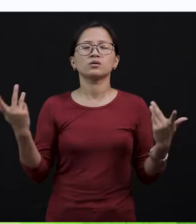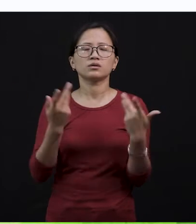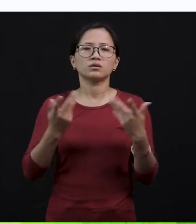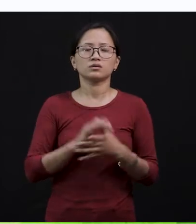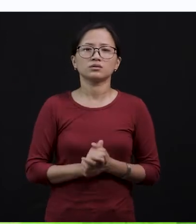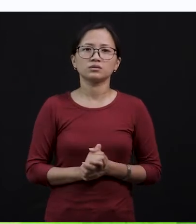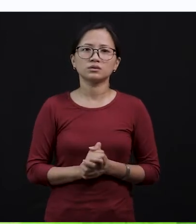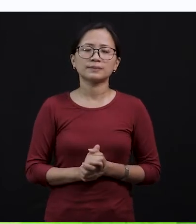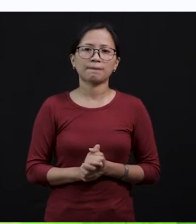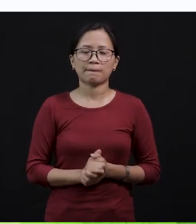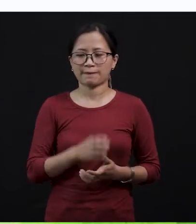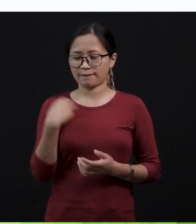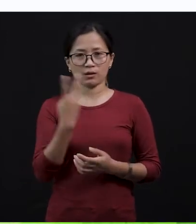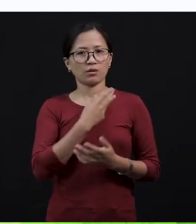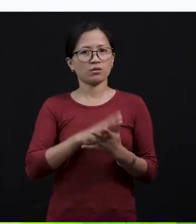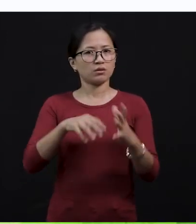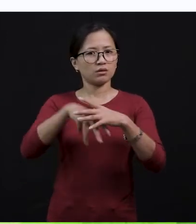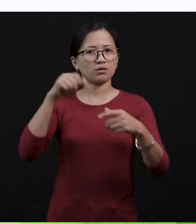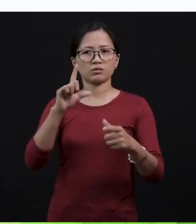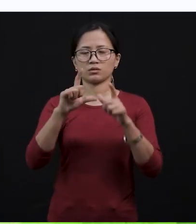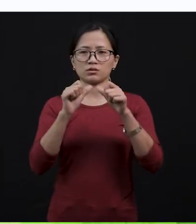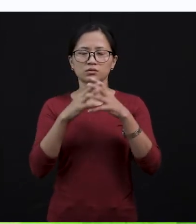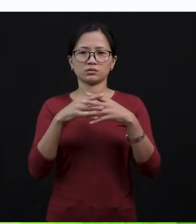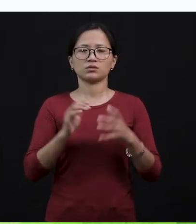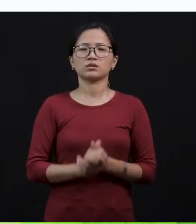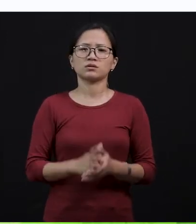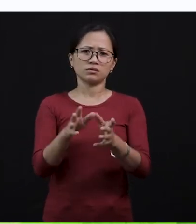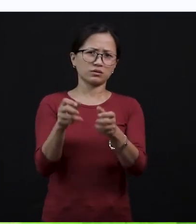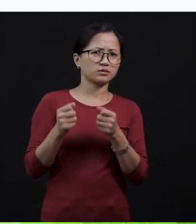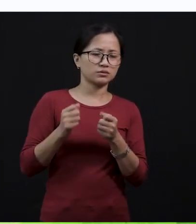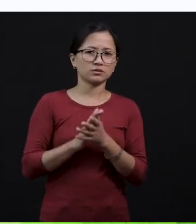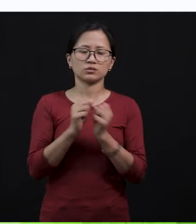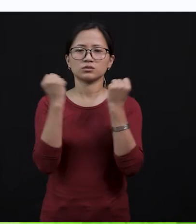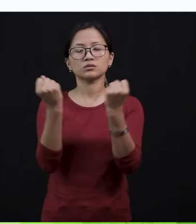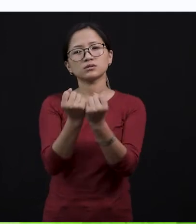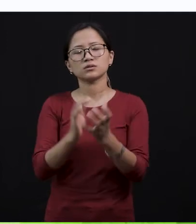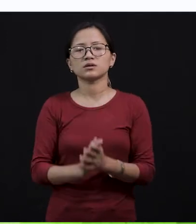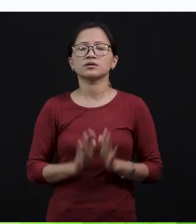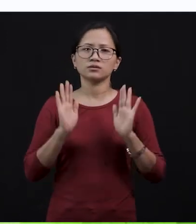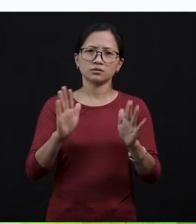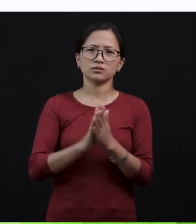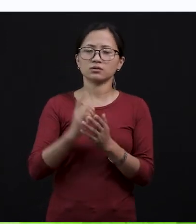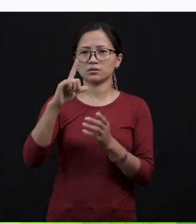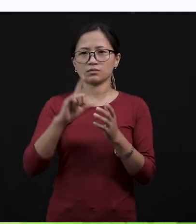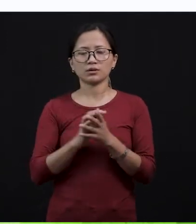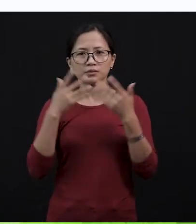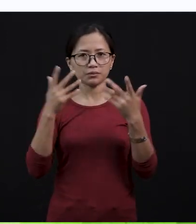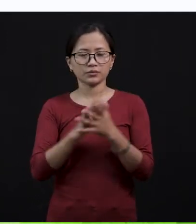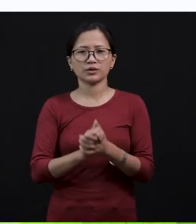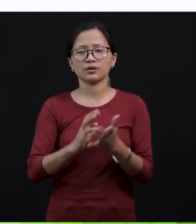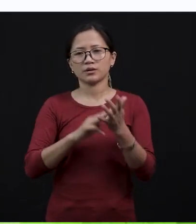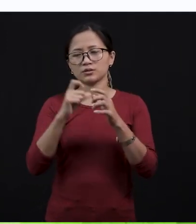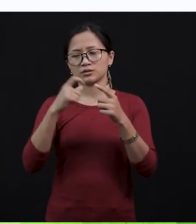is we become an outlaw. In other words, we are not appreciated in the society. And yet, Macavity is one who